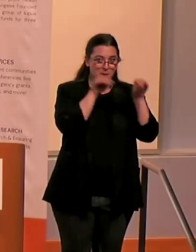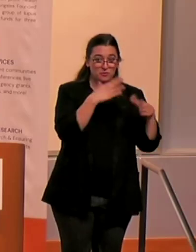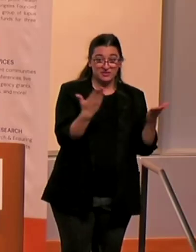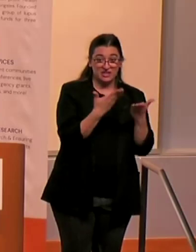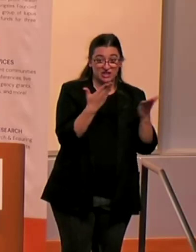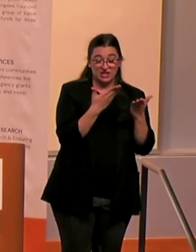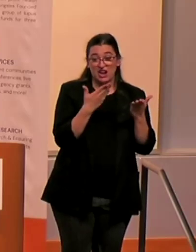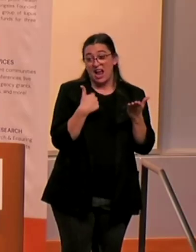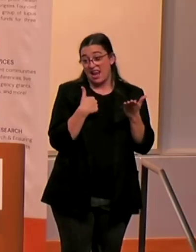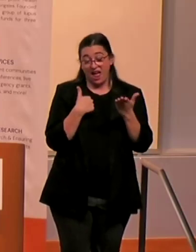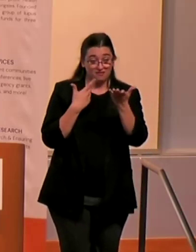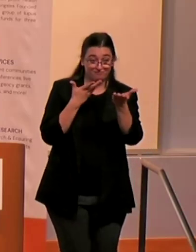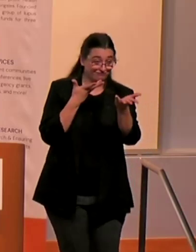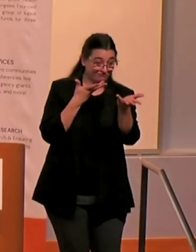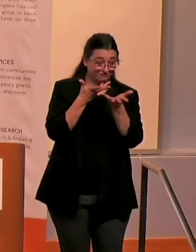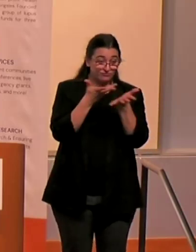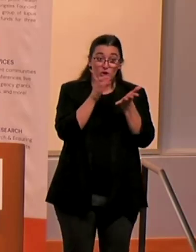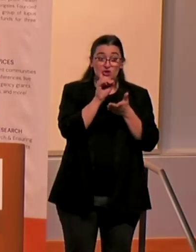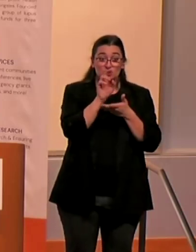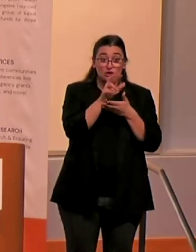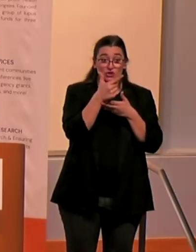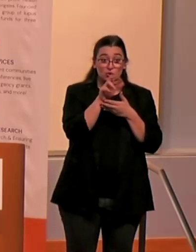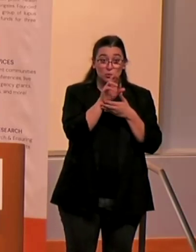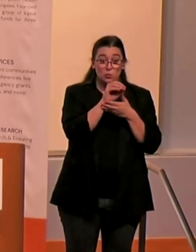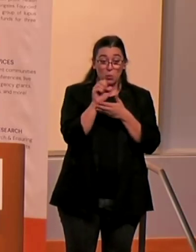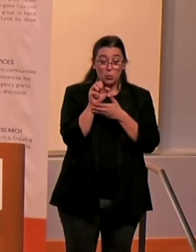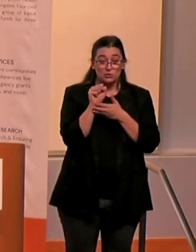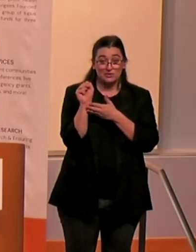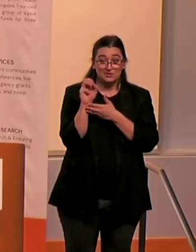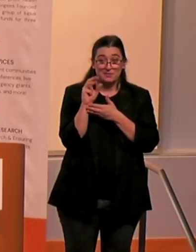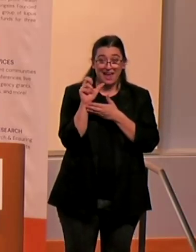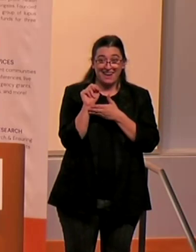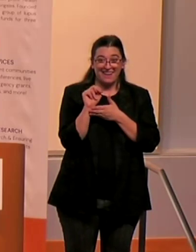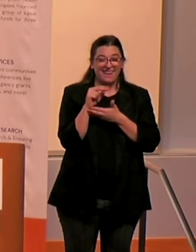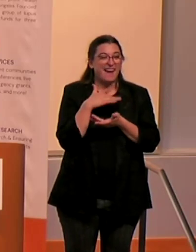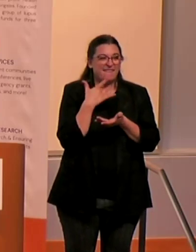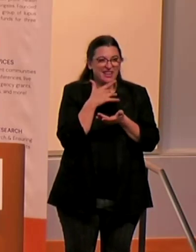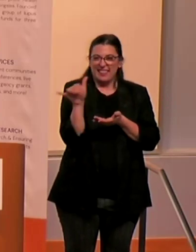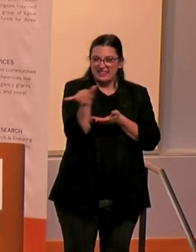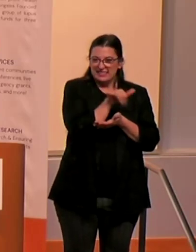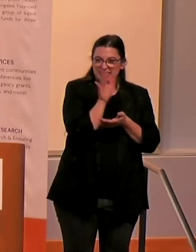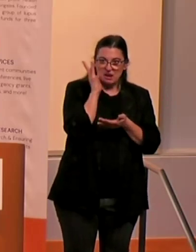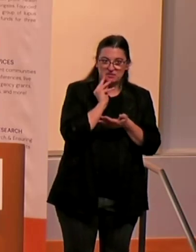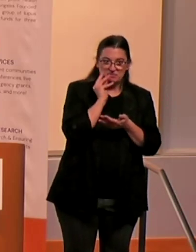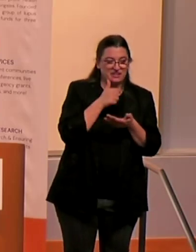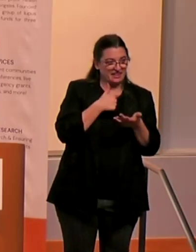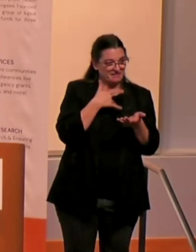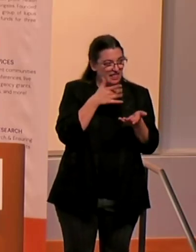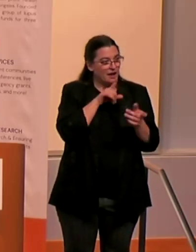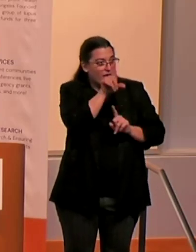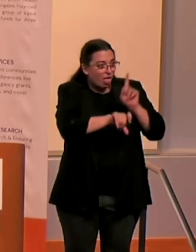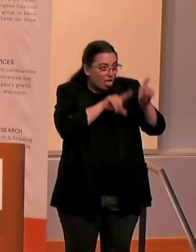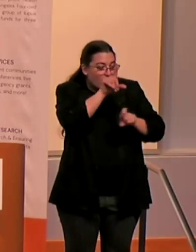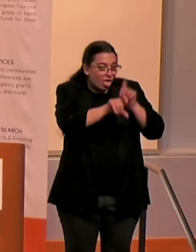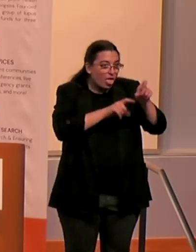Dr. Grossman, and it's been the same thing where, again, it's like a give and take, right? I ask